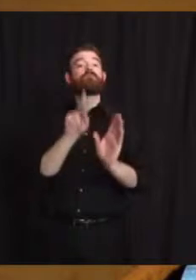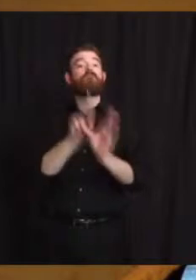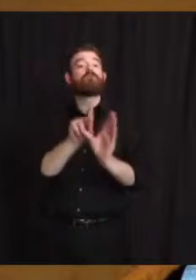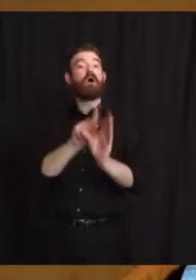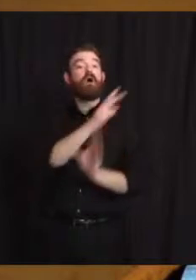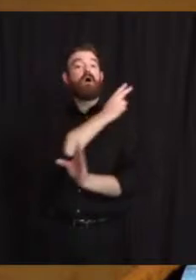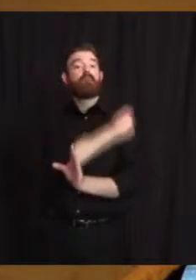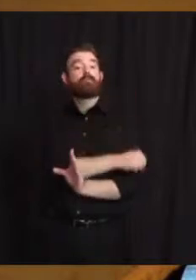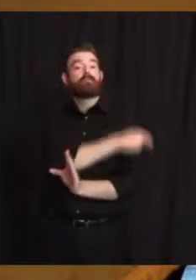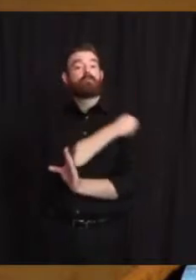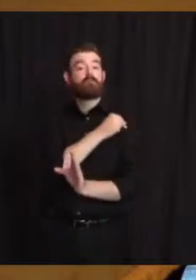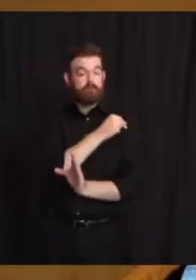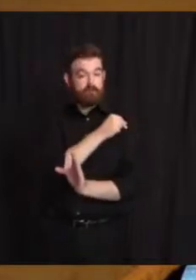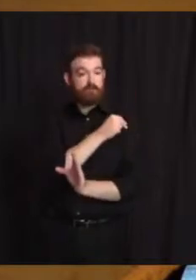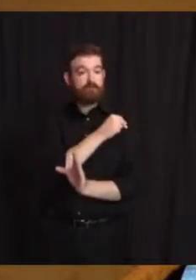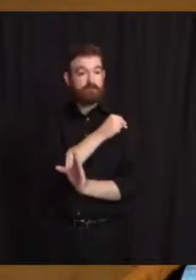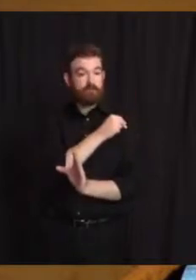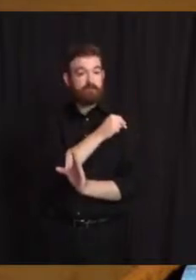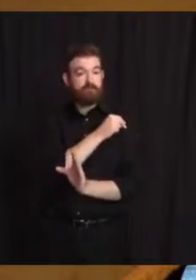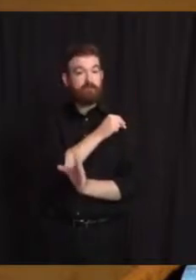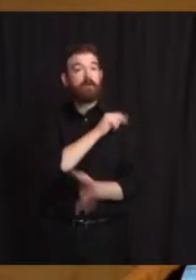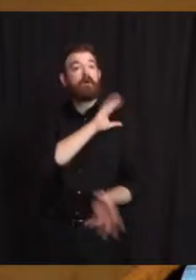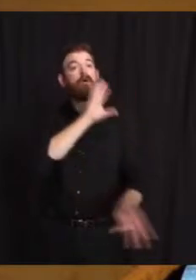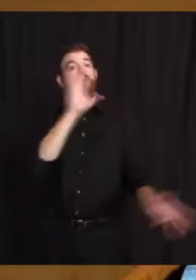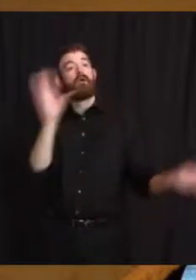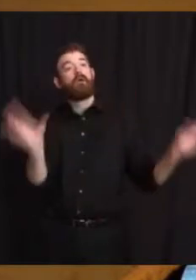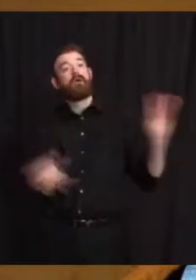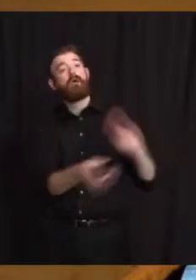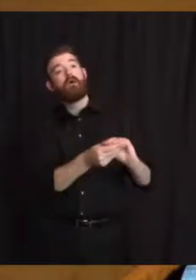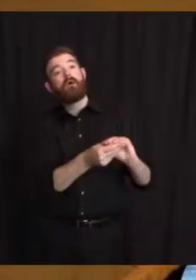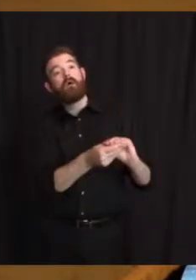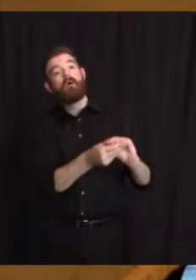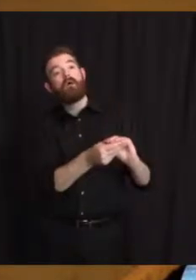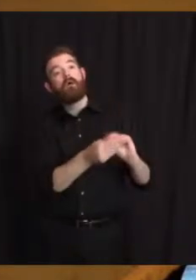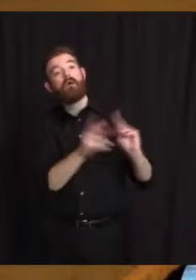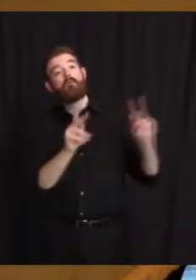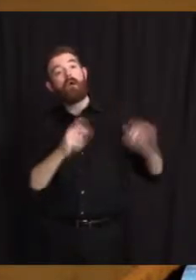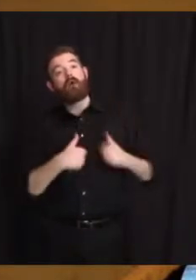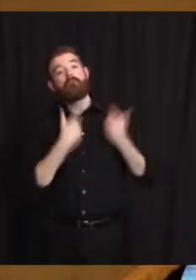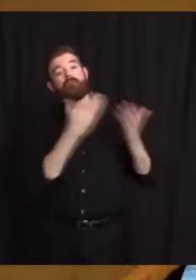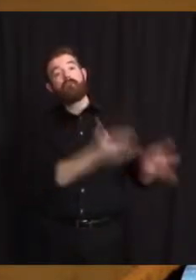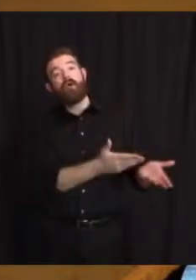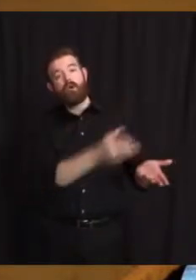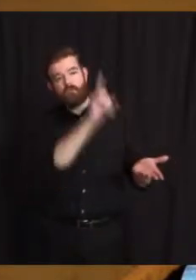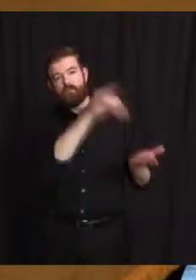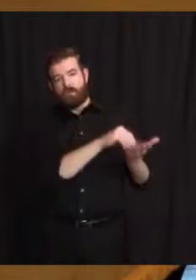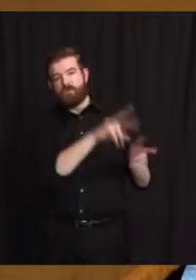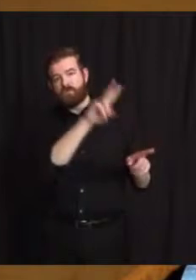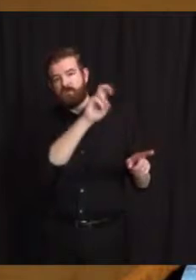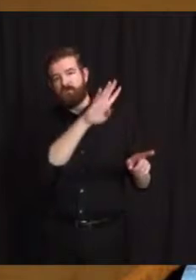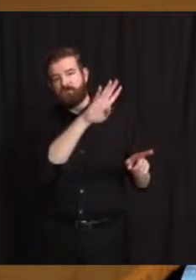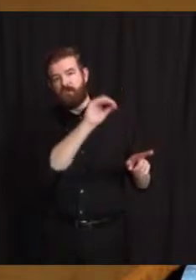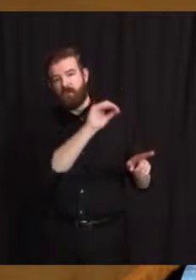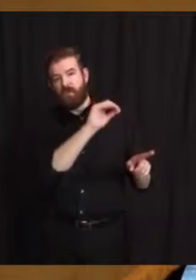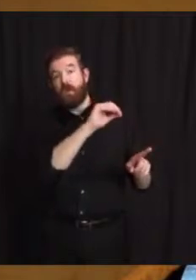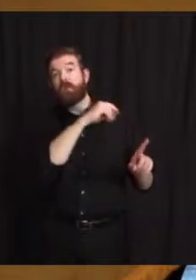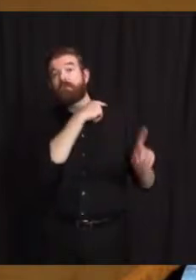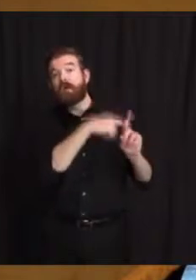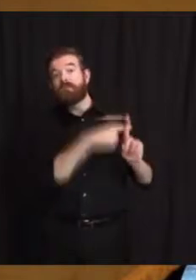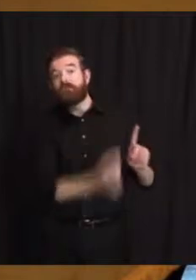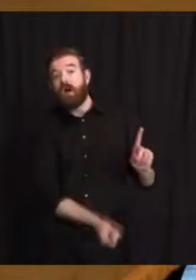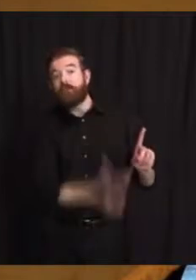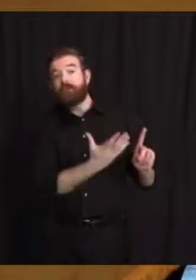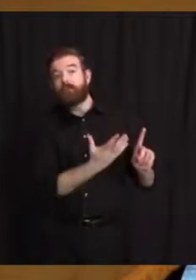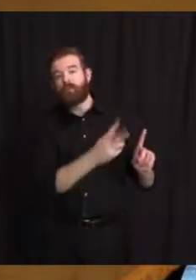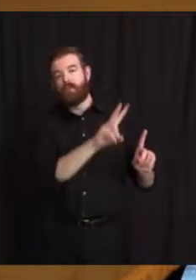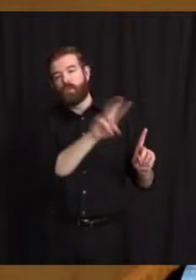similar to yesterday, with a census of 1,240, 210 patients have tested positive, and there have